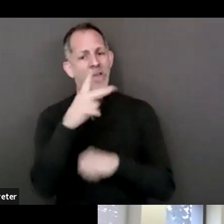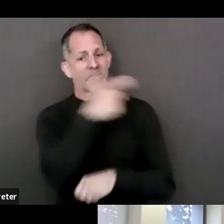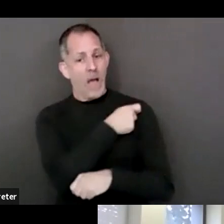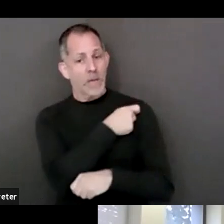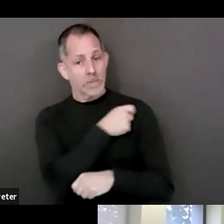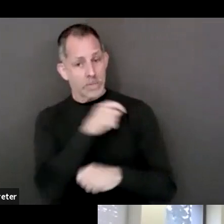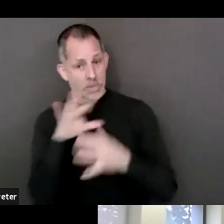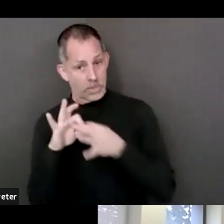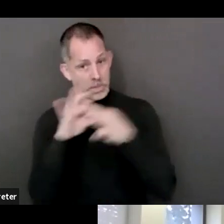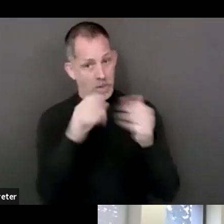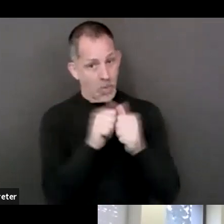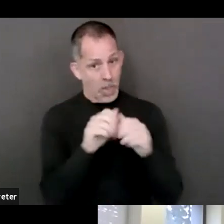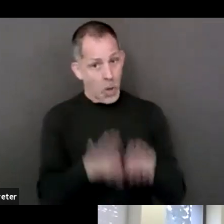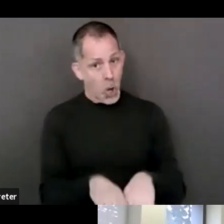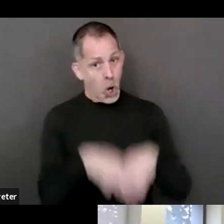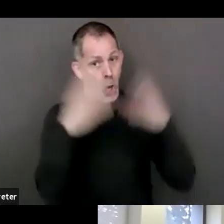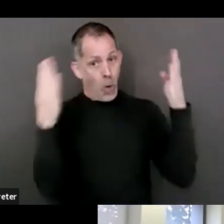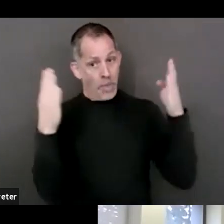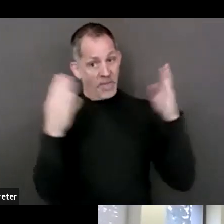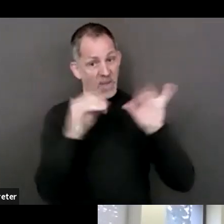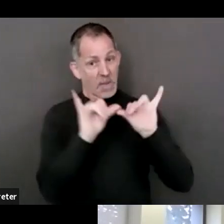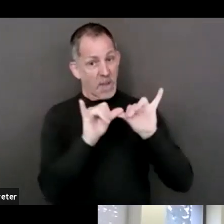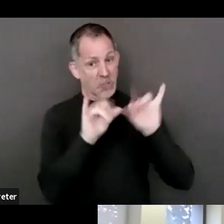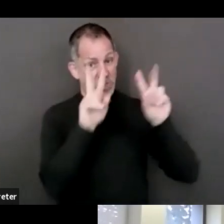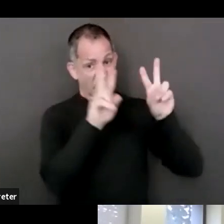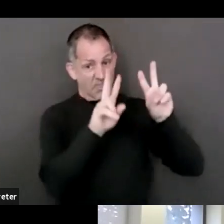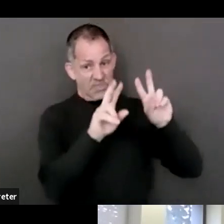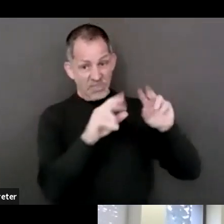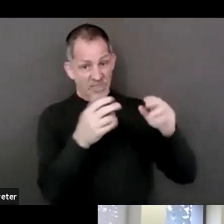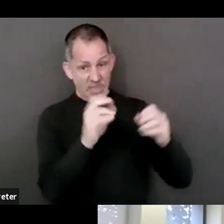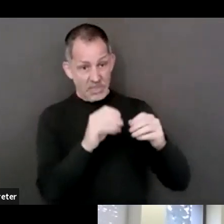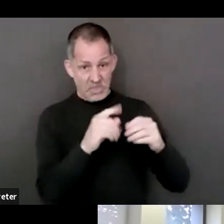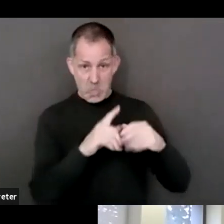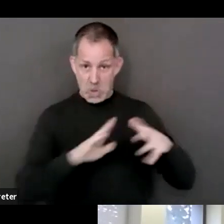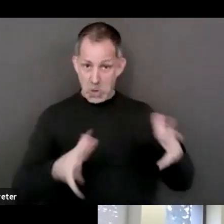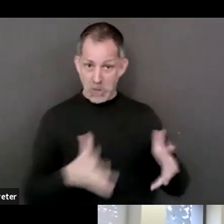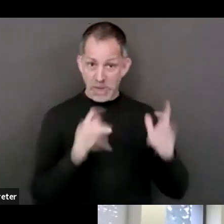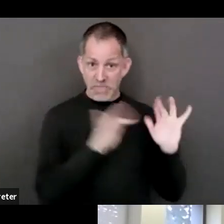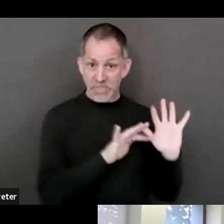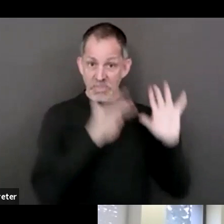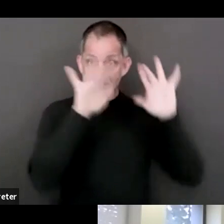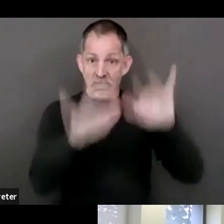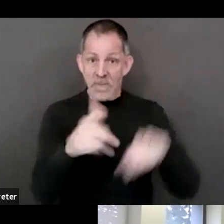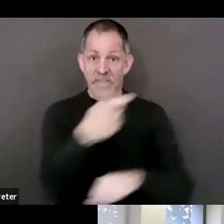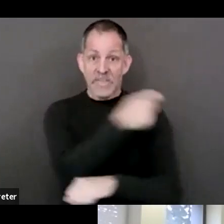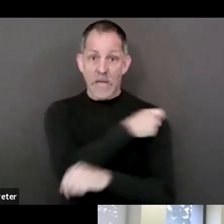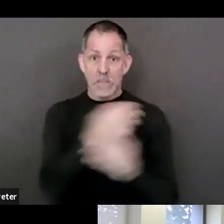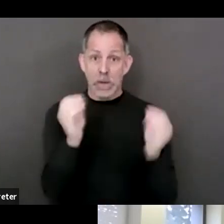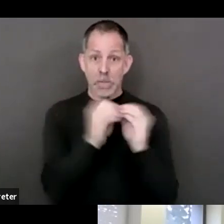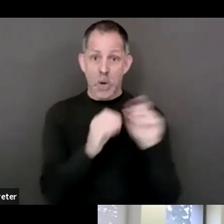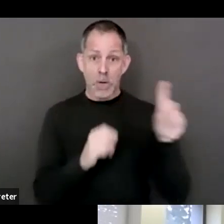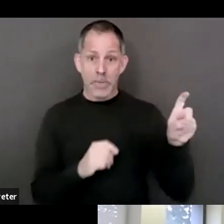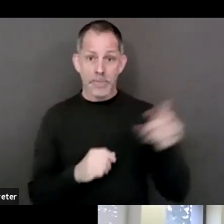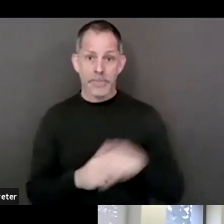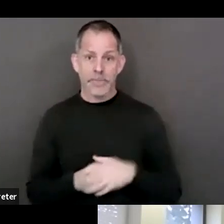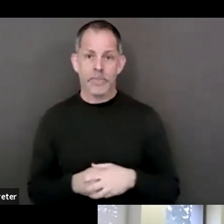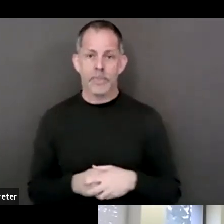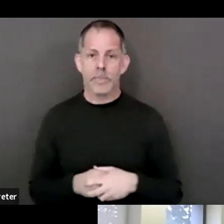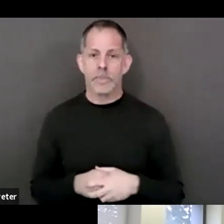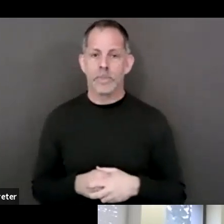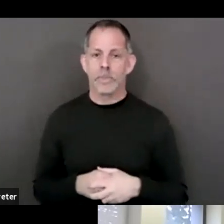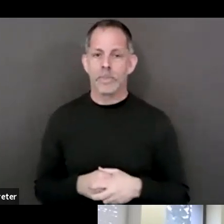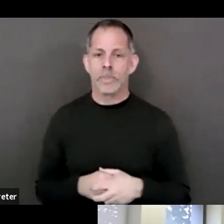on something we've discussed just briefly about since vaccinated folks are less